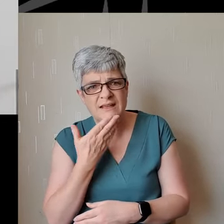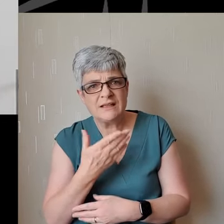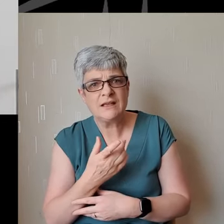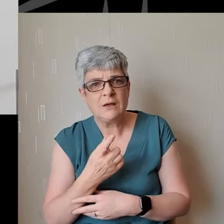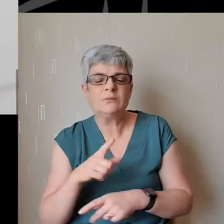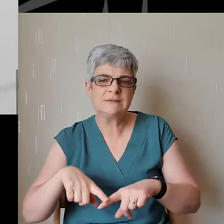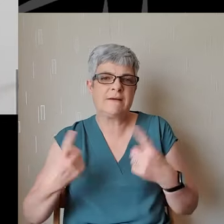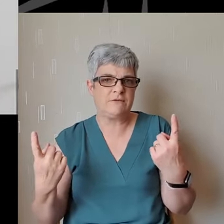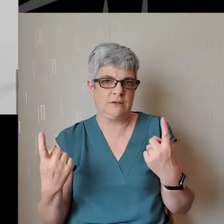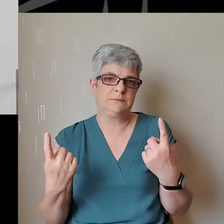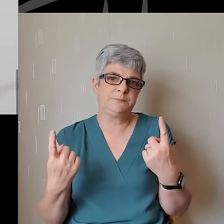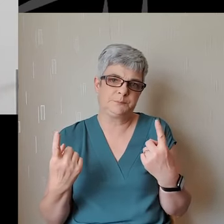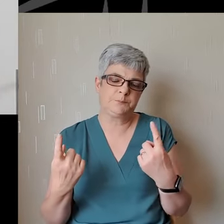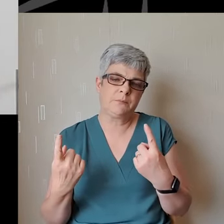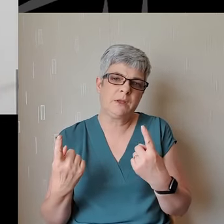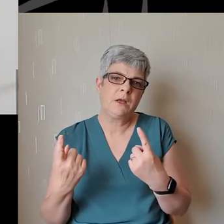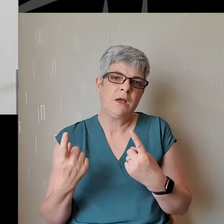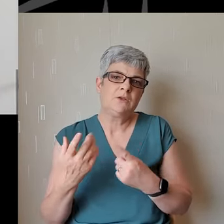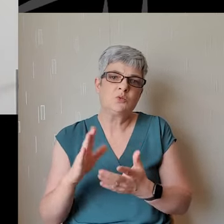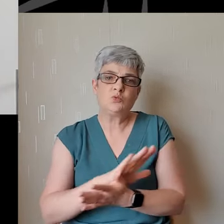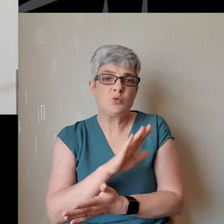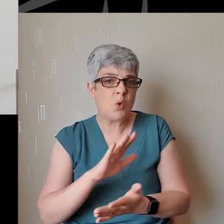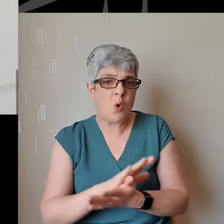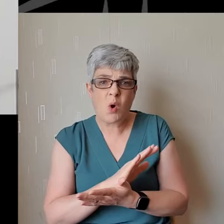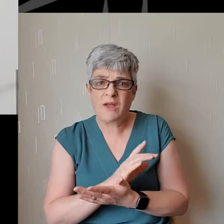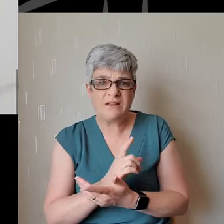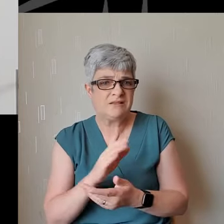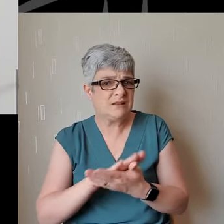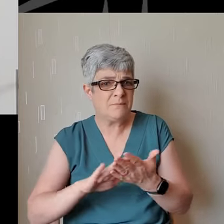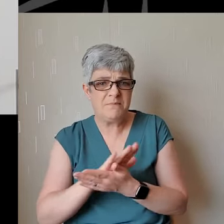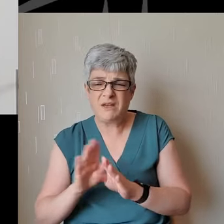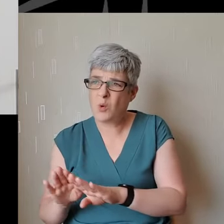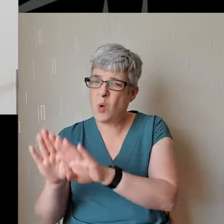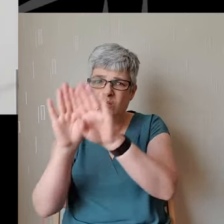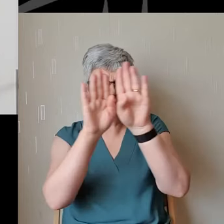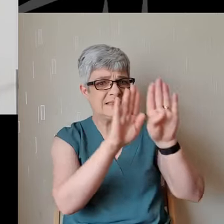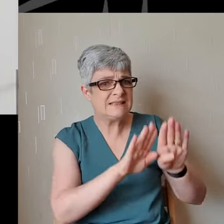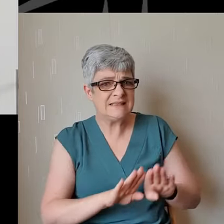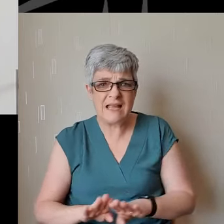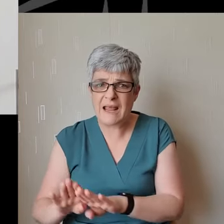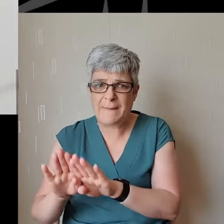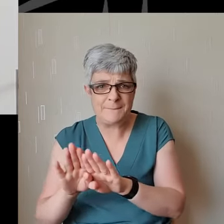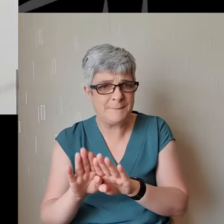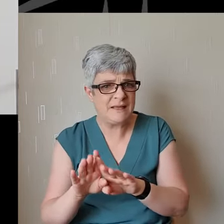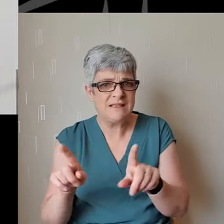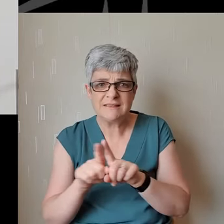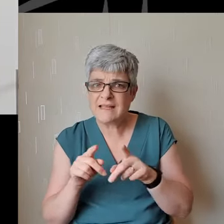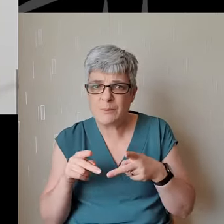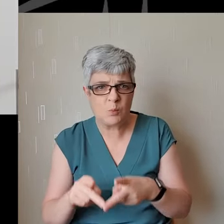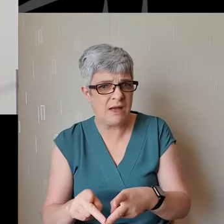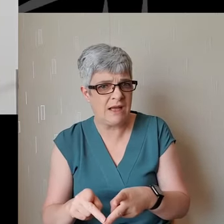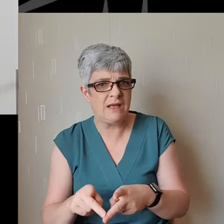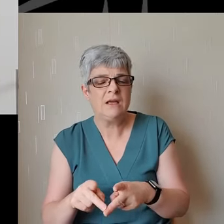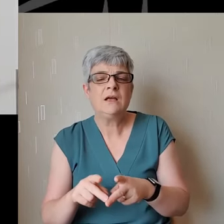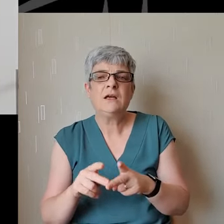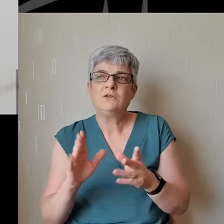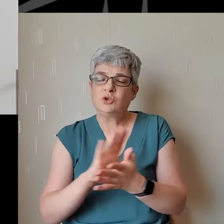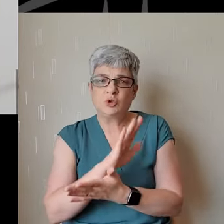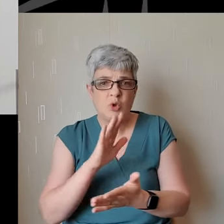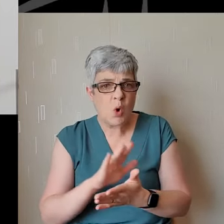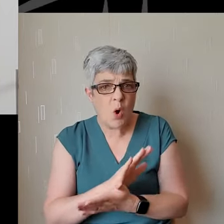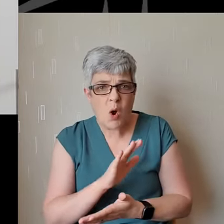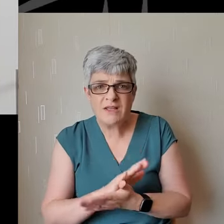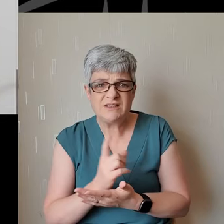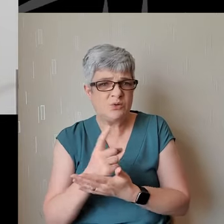So joy is not found by us all being the same and doing things the same way. And the joy that is the fruit of the Spirit is not about